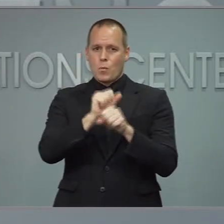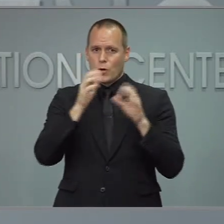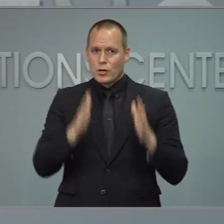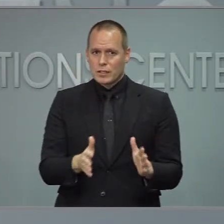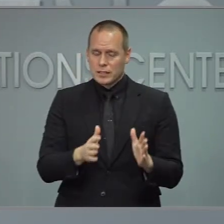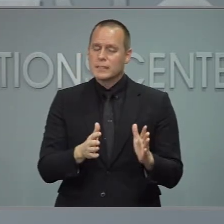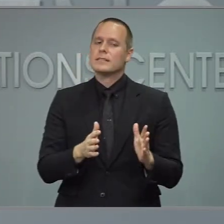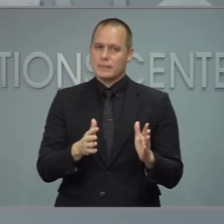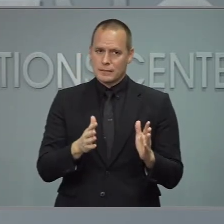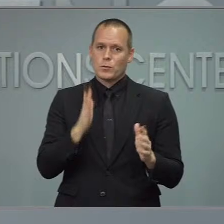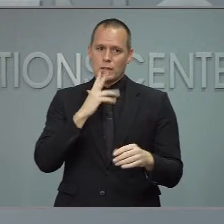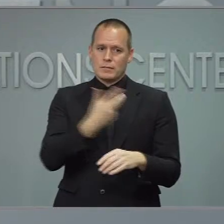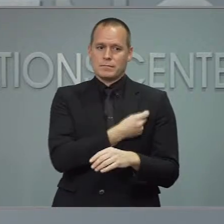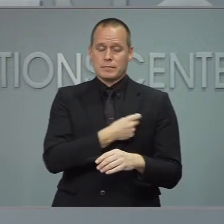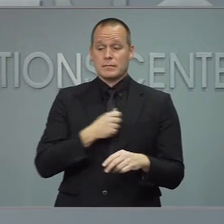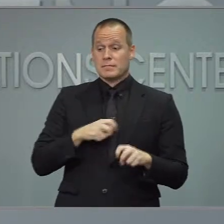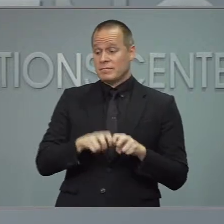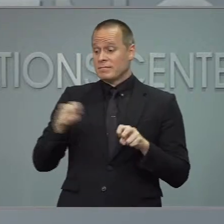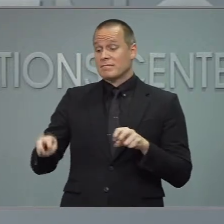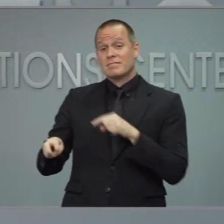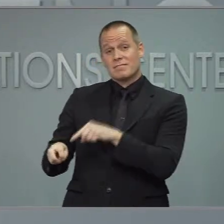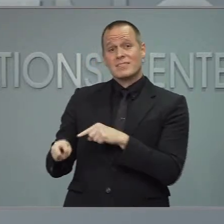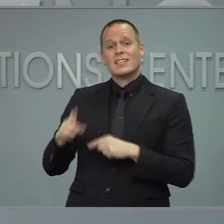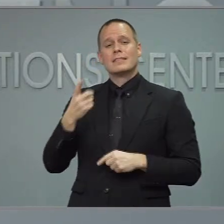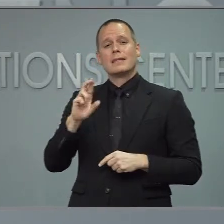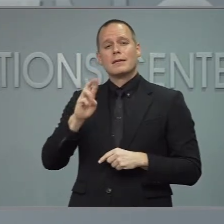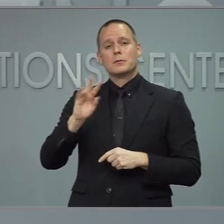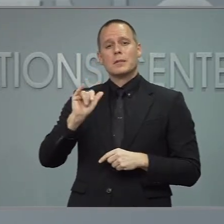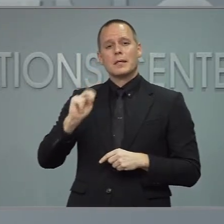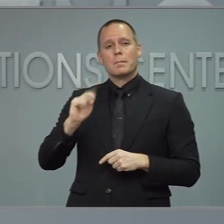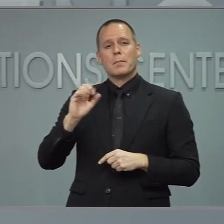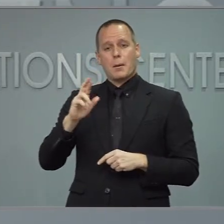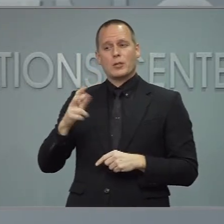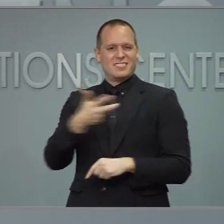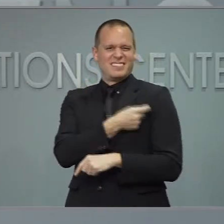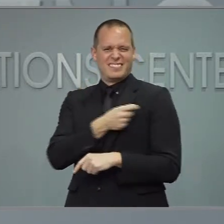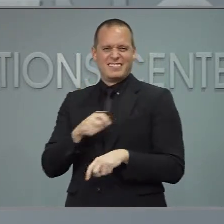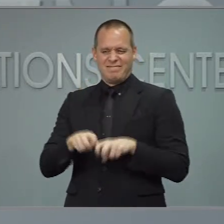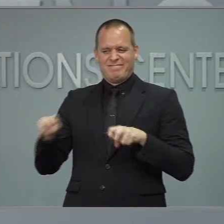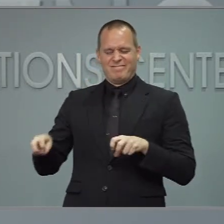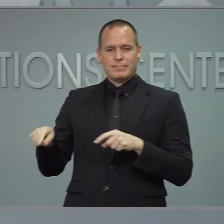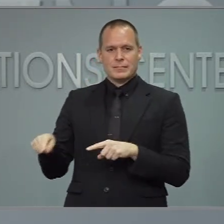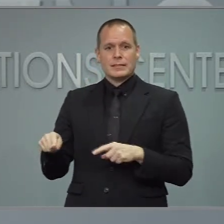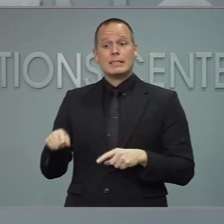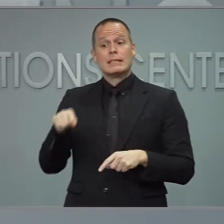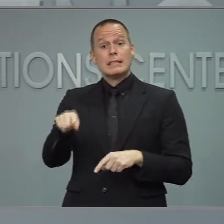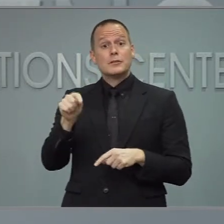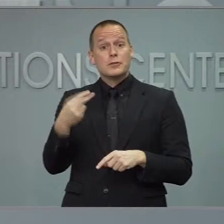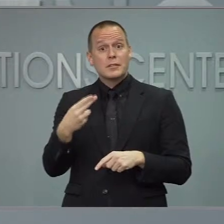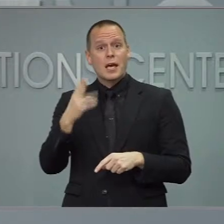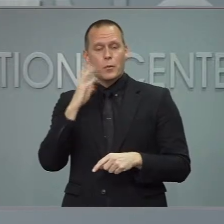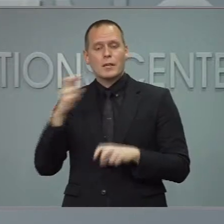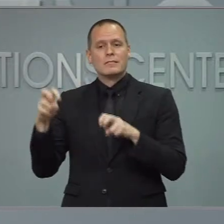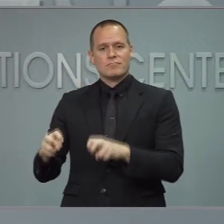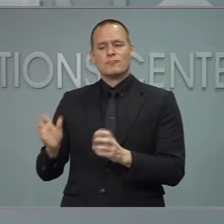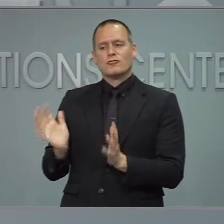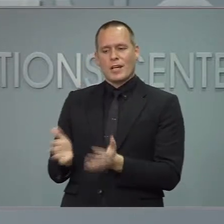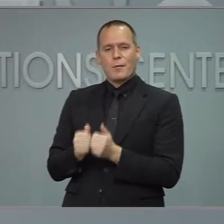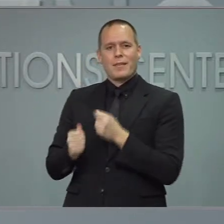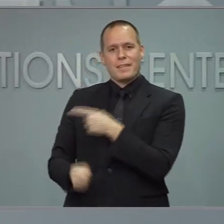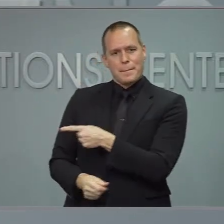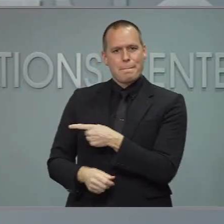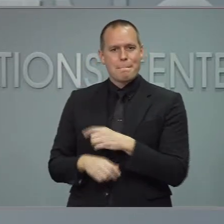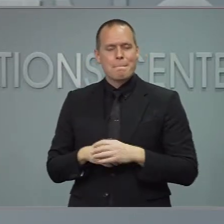vaccinated alongside Reverend Dr. William Barber. He and I will be hosting another fireside chat this Thursday evening, and I invite you to join us